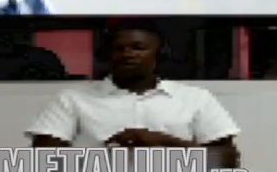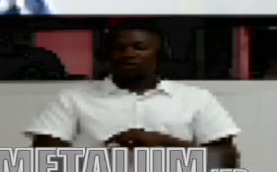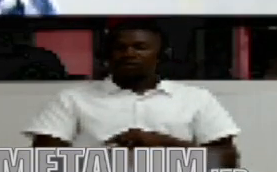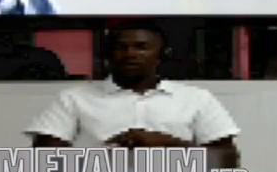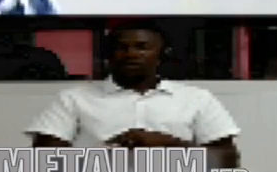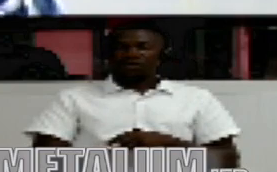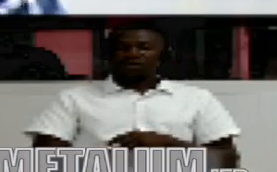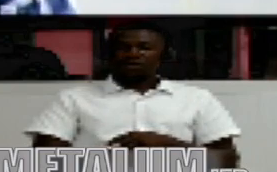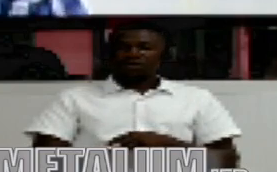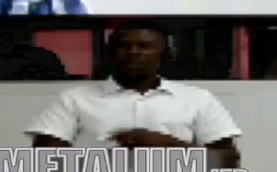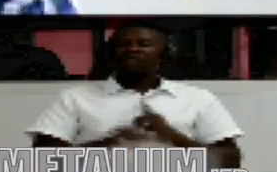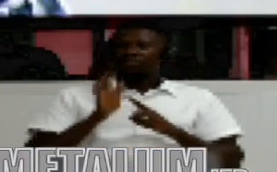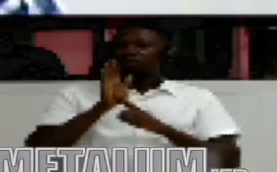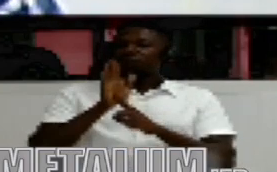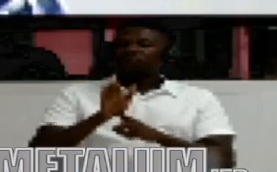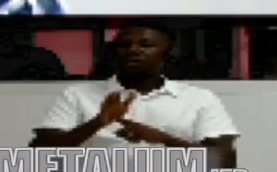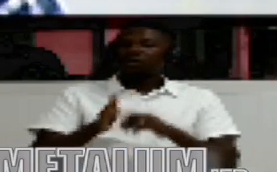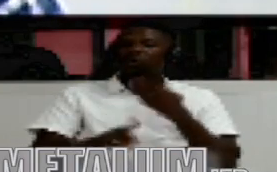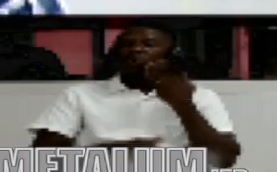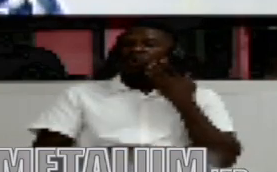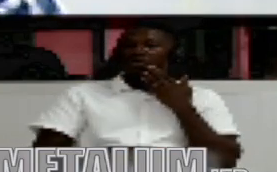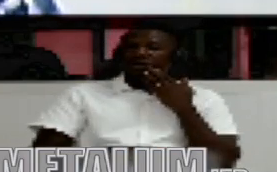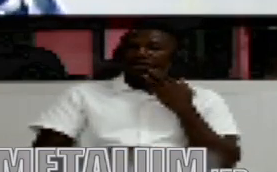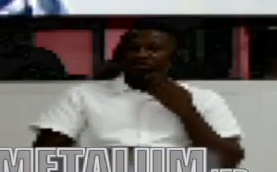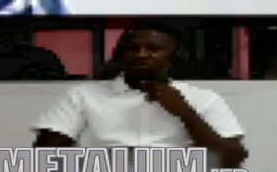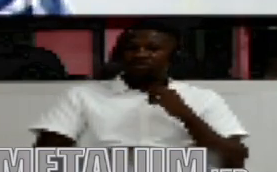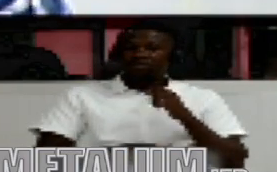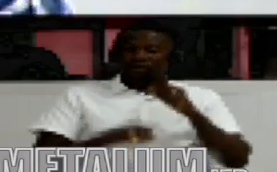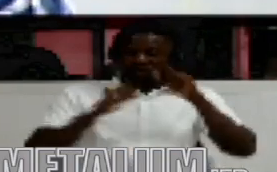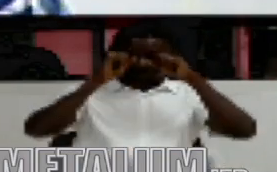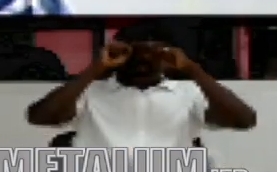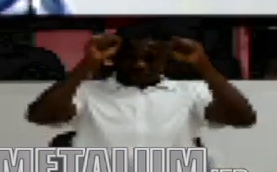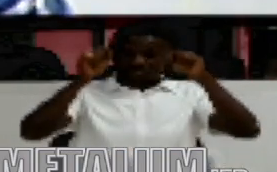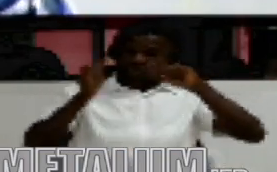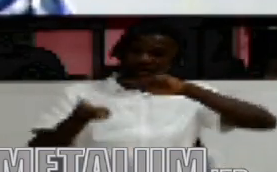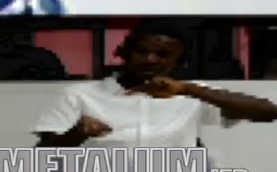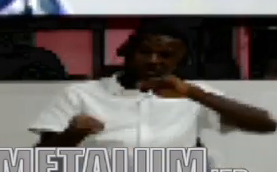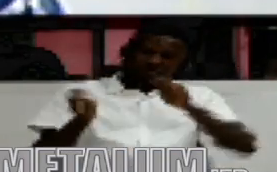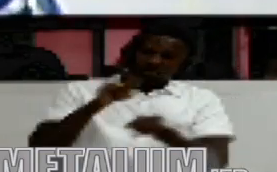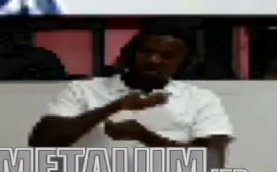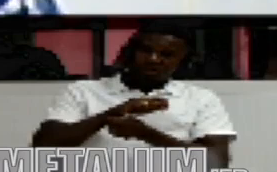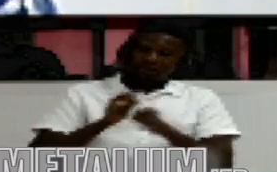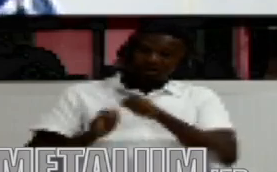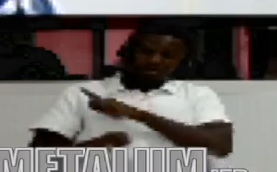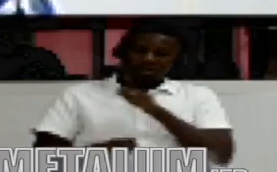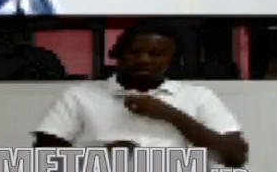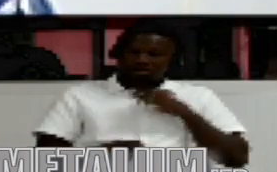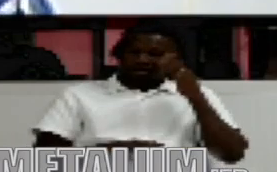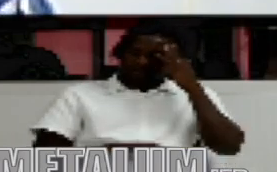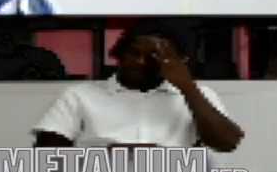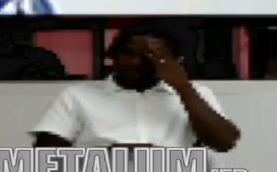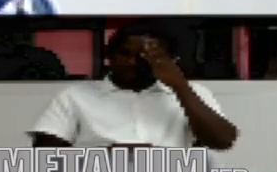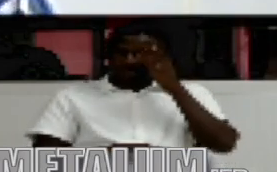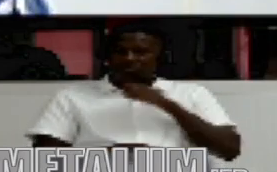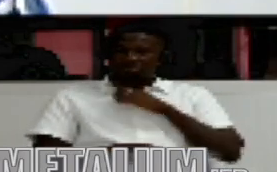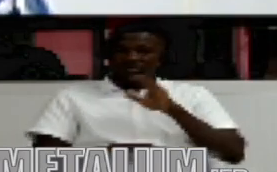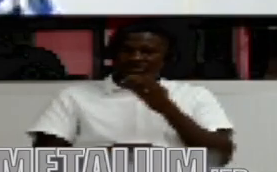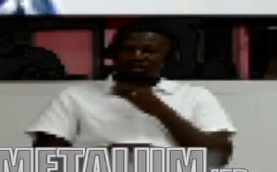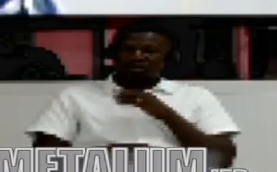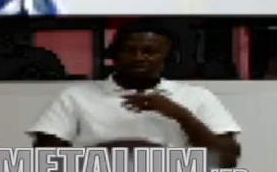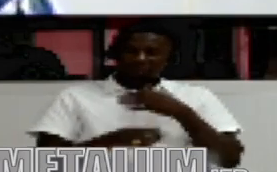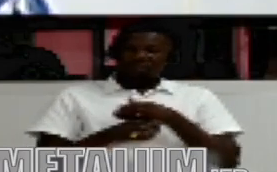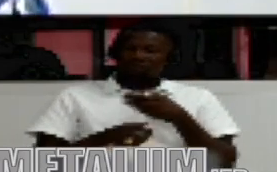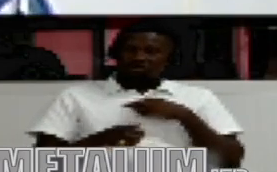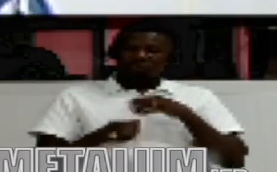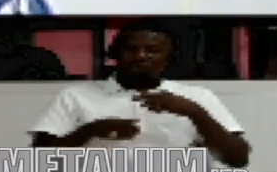especially when the regime changed, they decided that we can still continue it